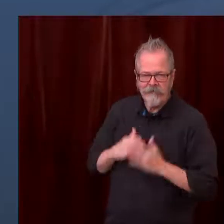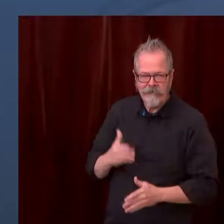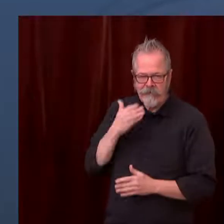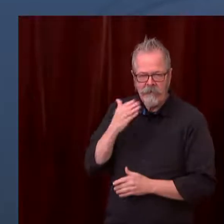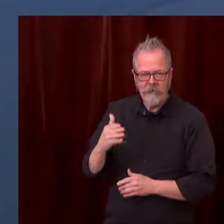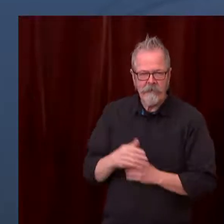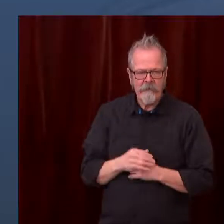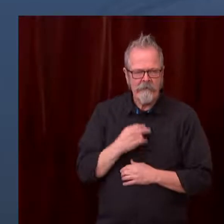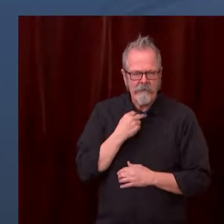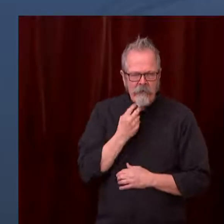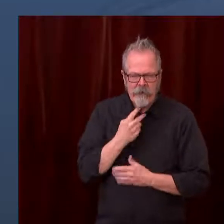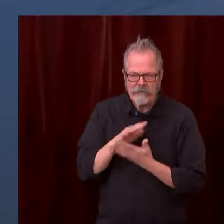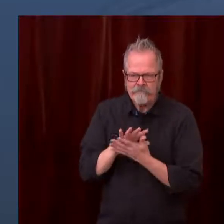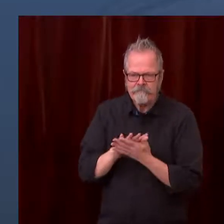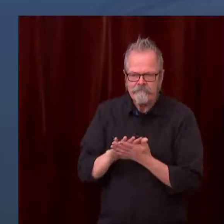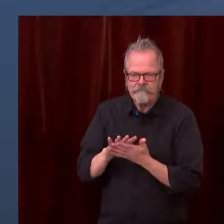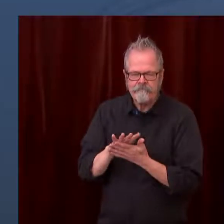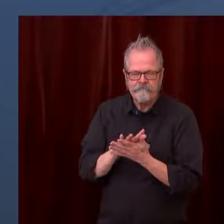type